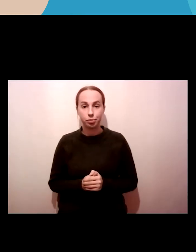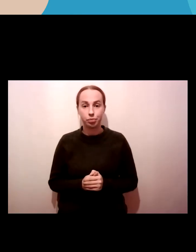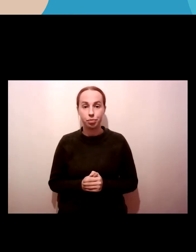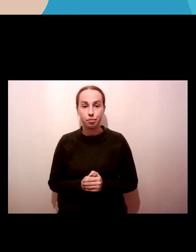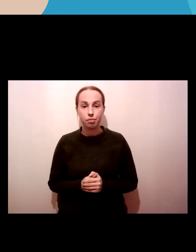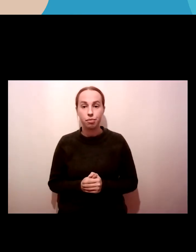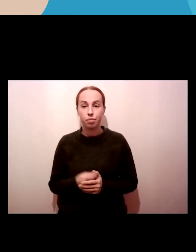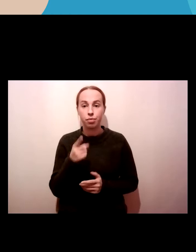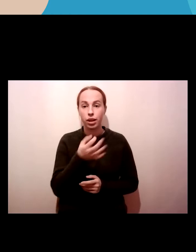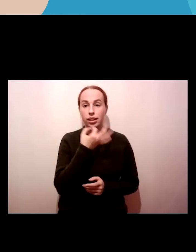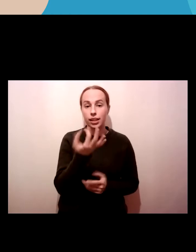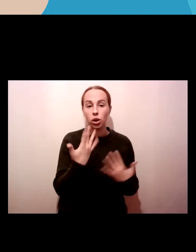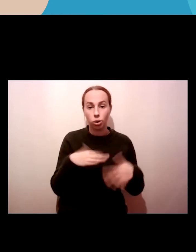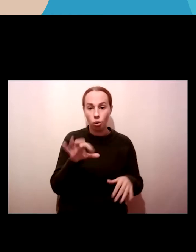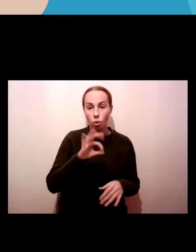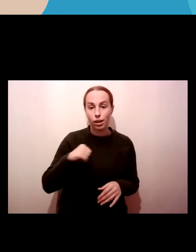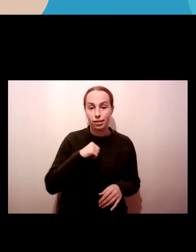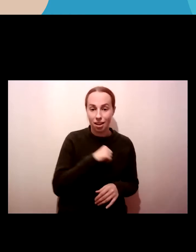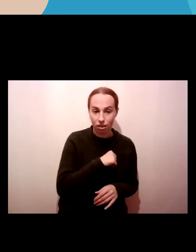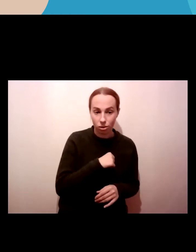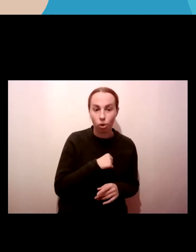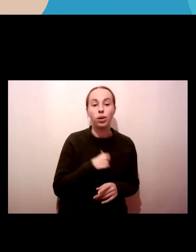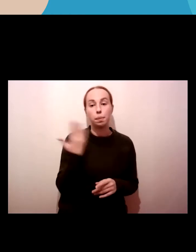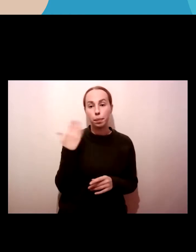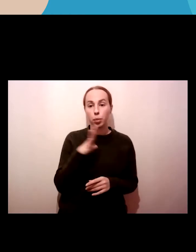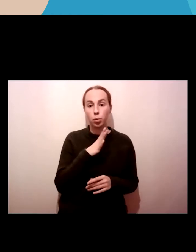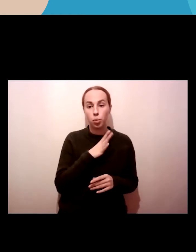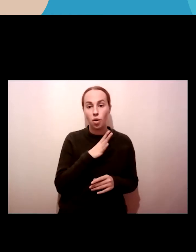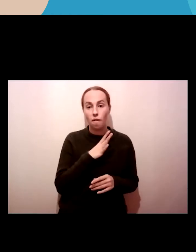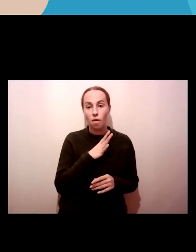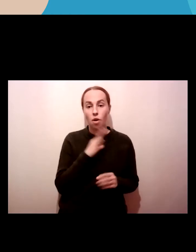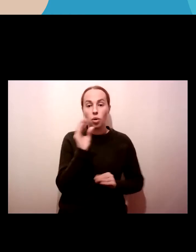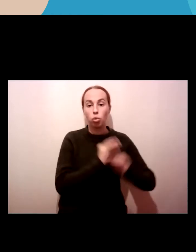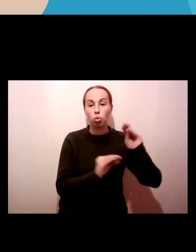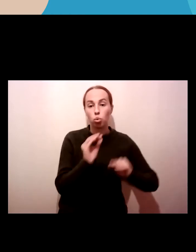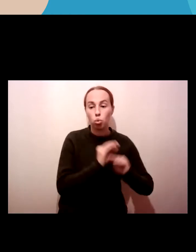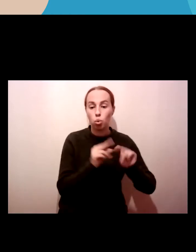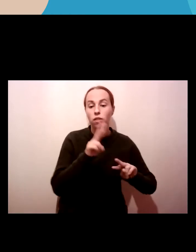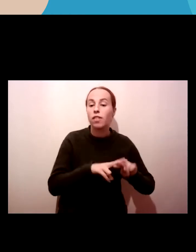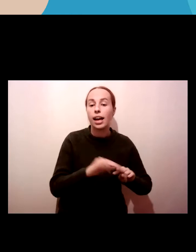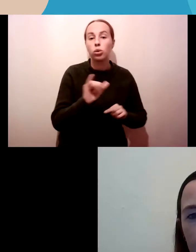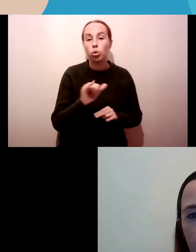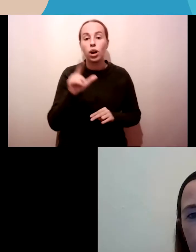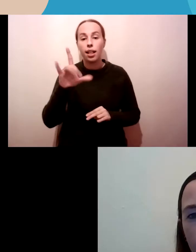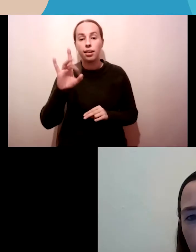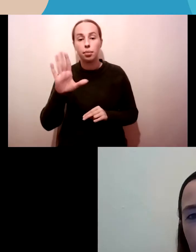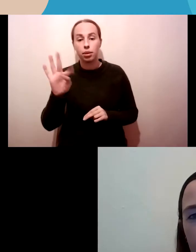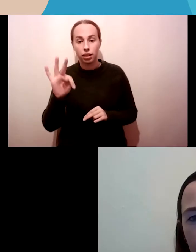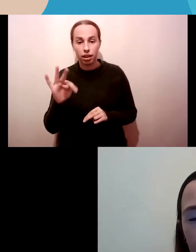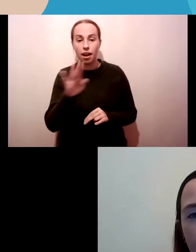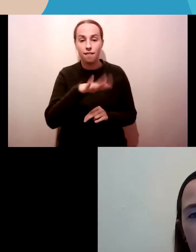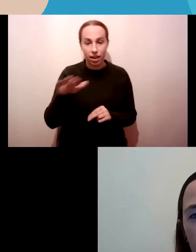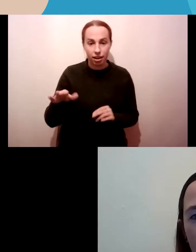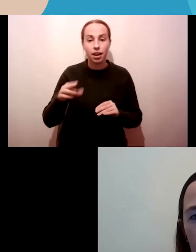in such low position in the European context. You have mentioned that you have established